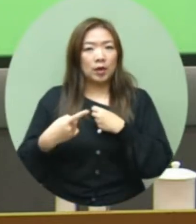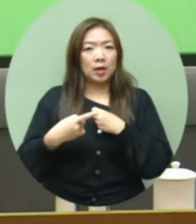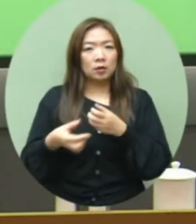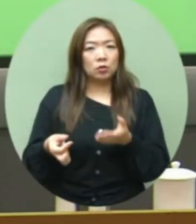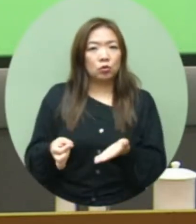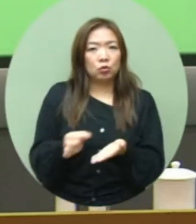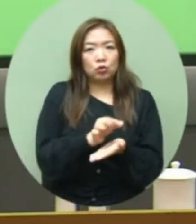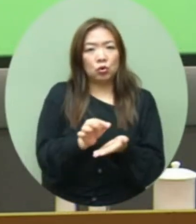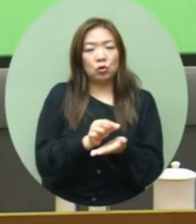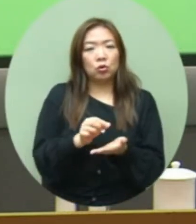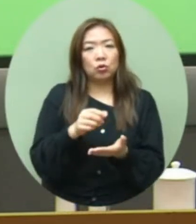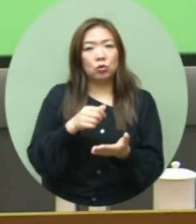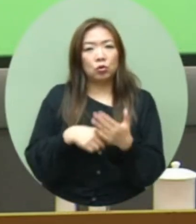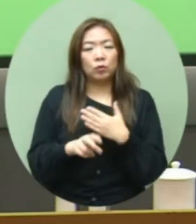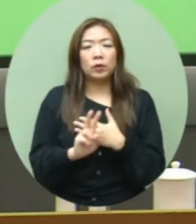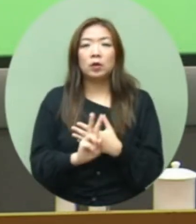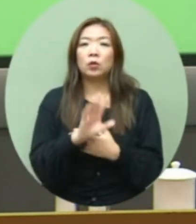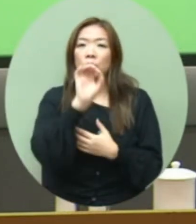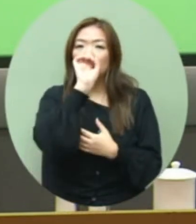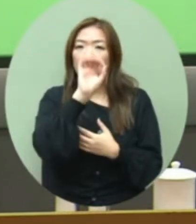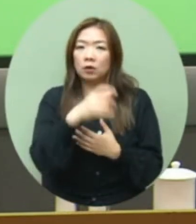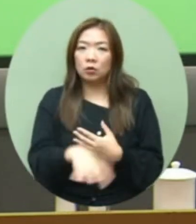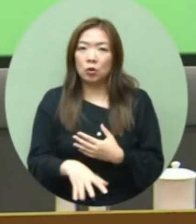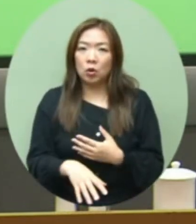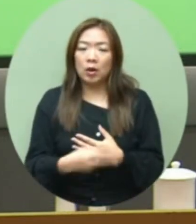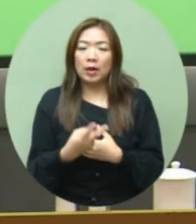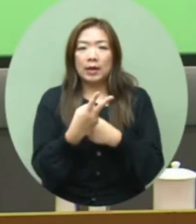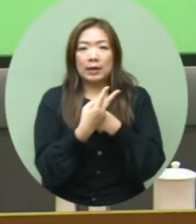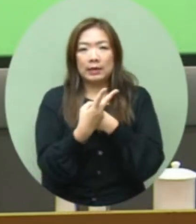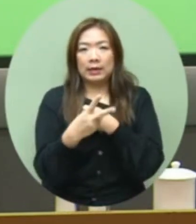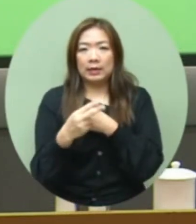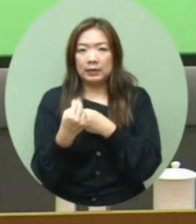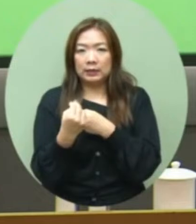address, I refer to the third plenum,